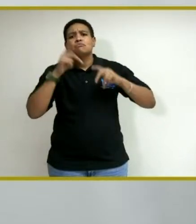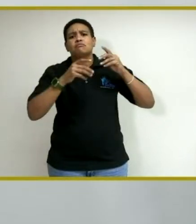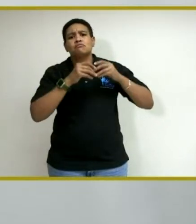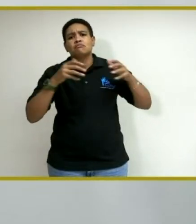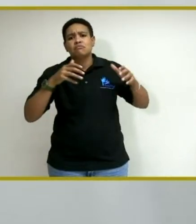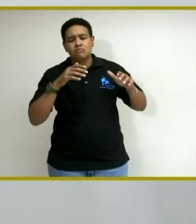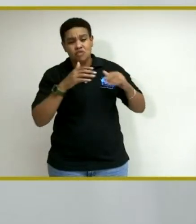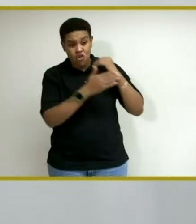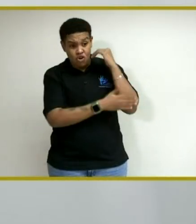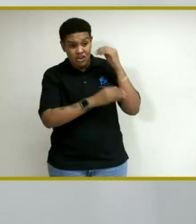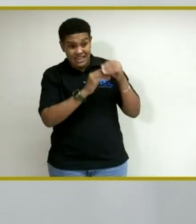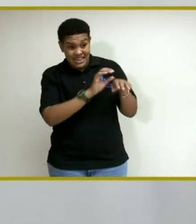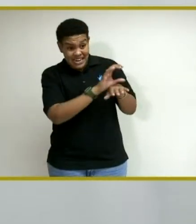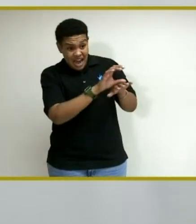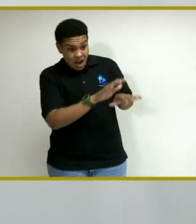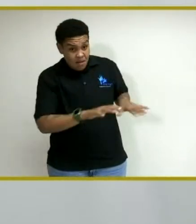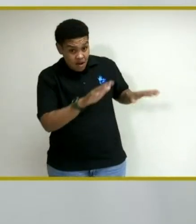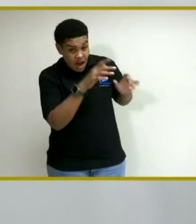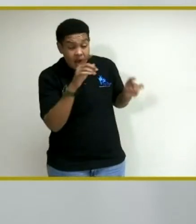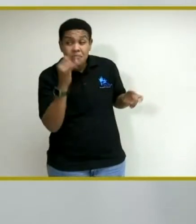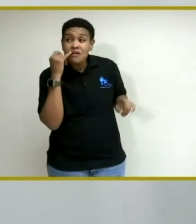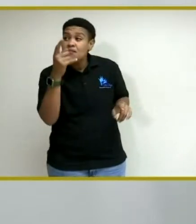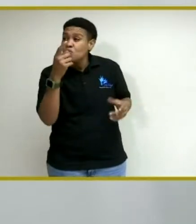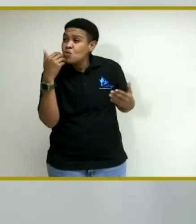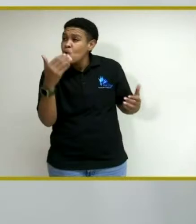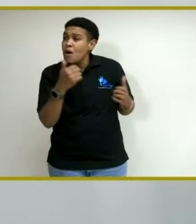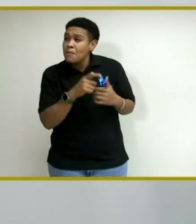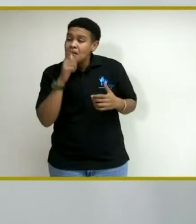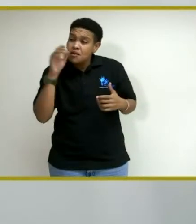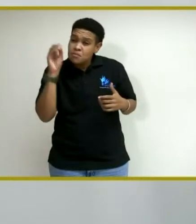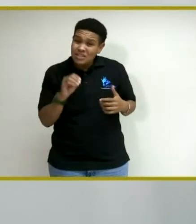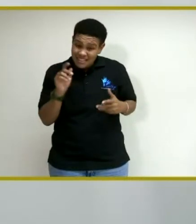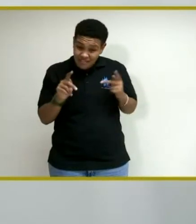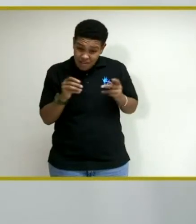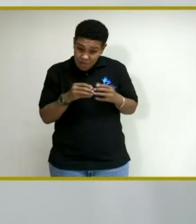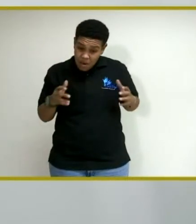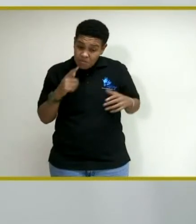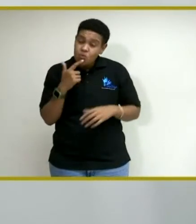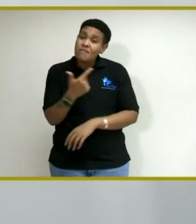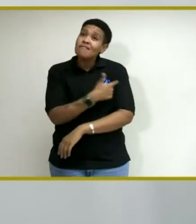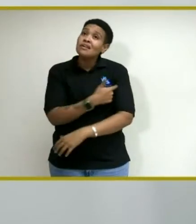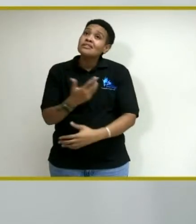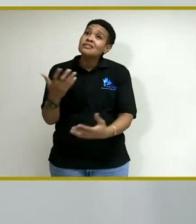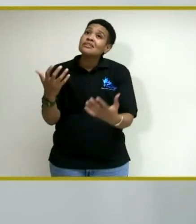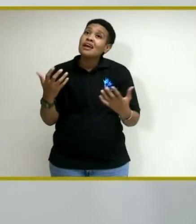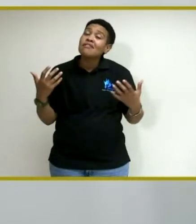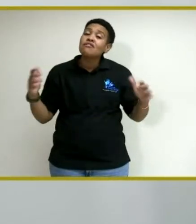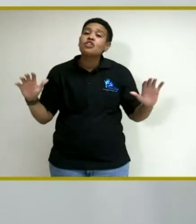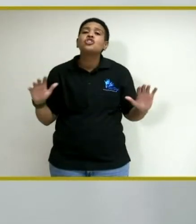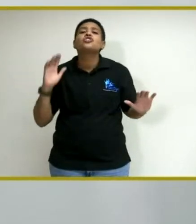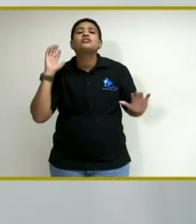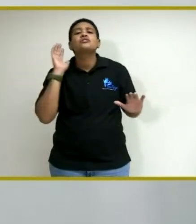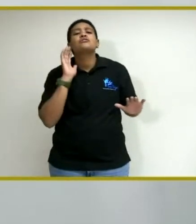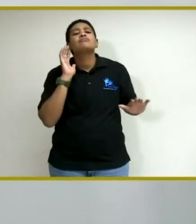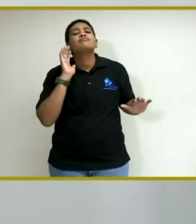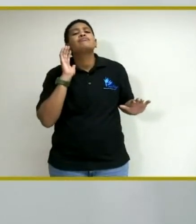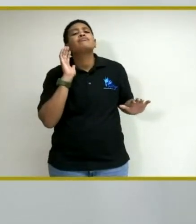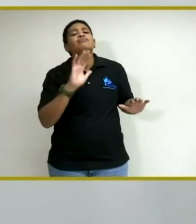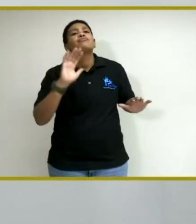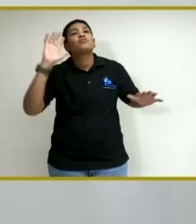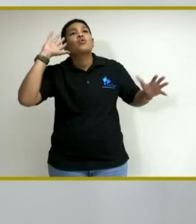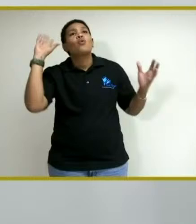the region, if you were to go by the percentage of the population vaccinated and the